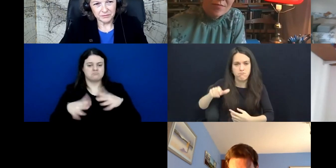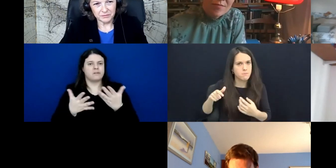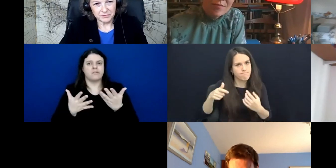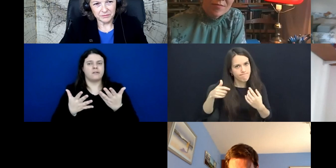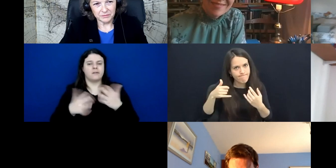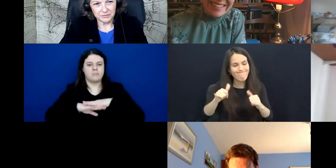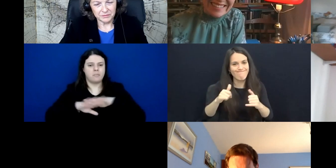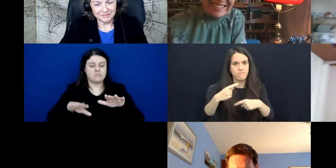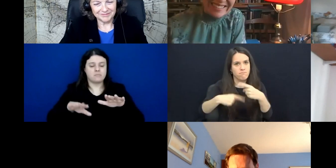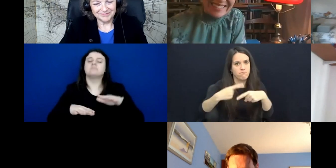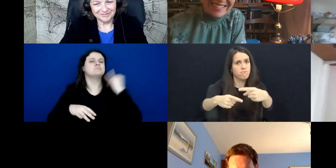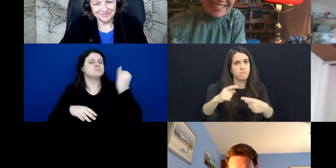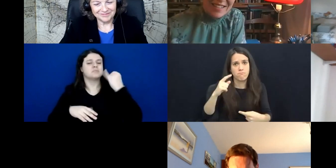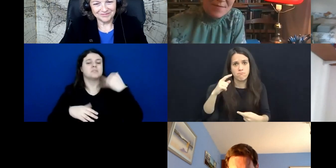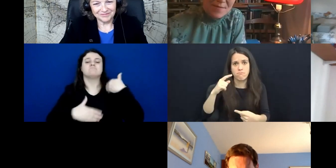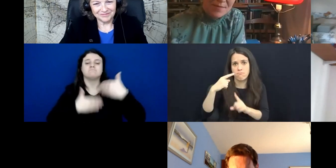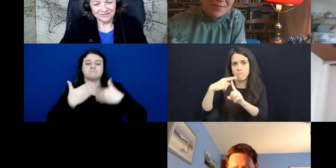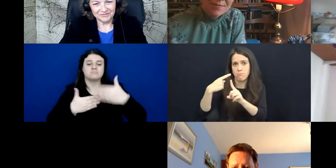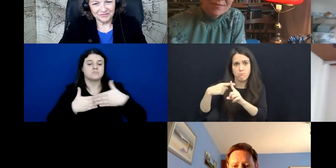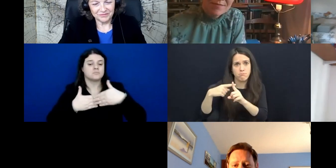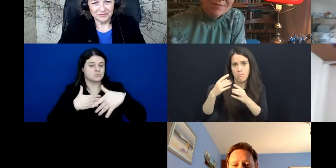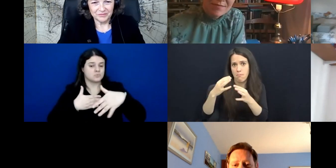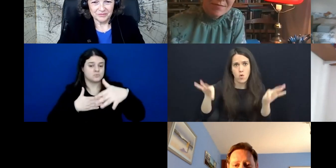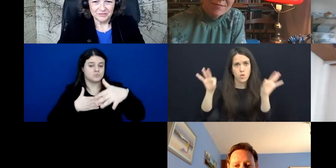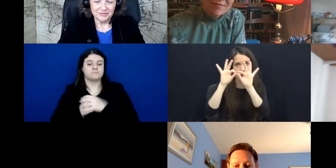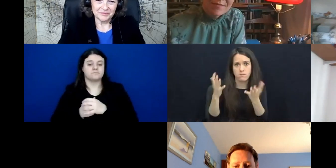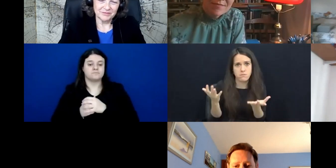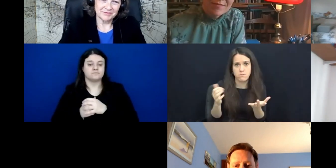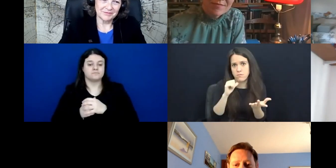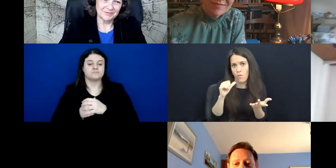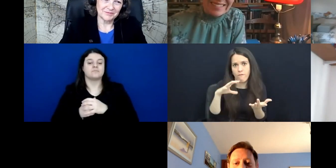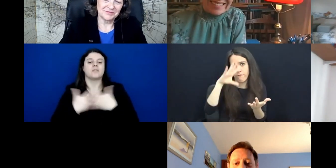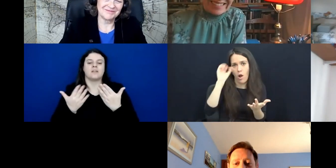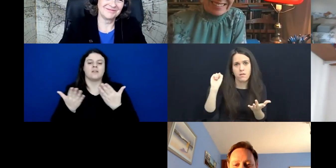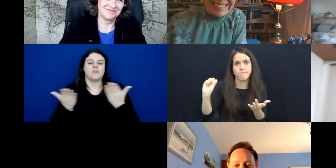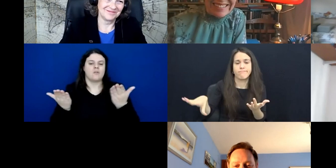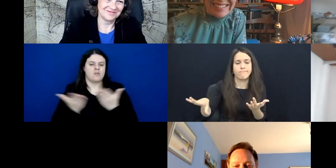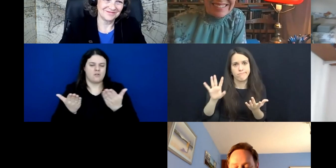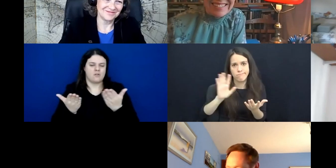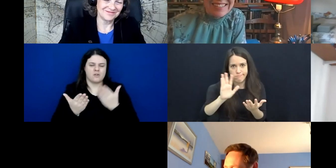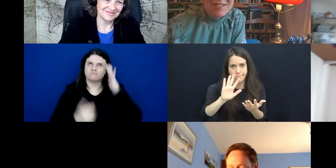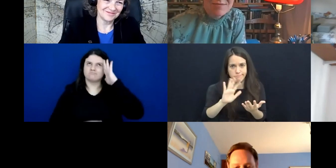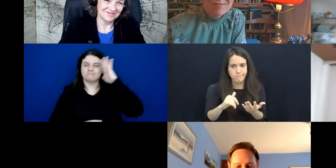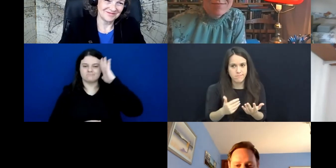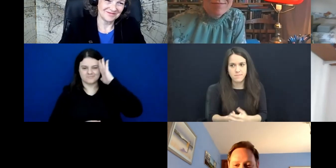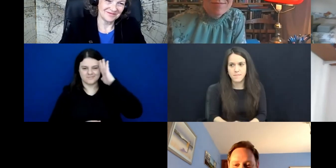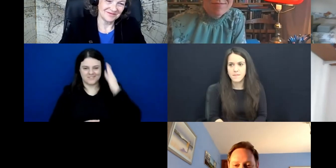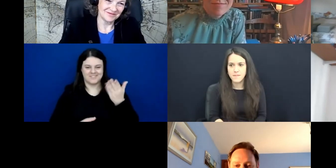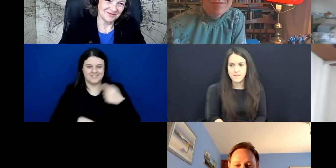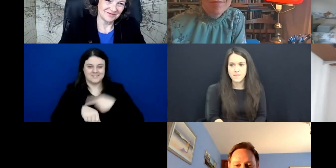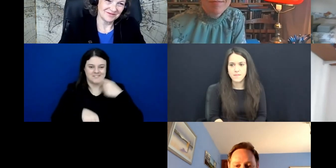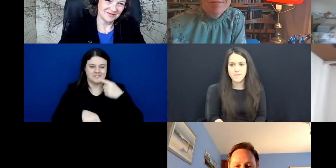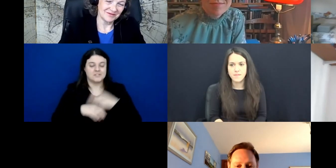big to go into in the time available. So I'm not going to. I've suddenly thought, no, I won't, because it is rather